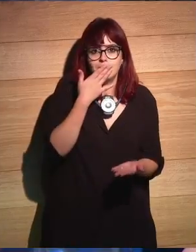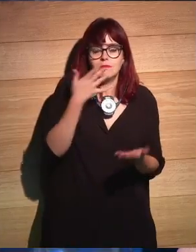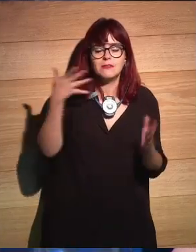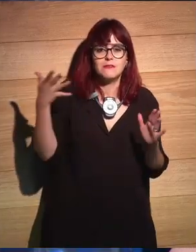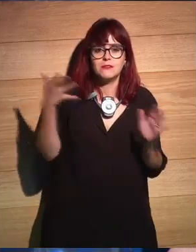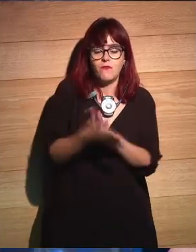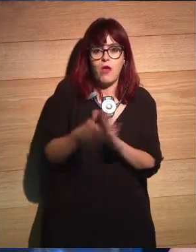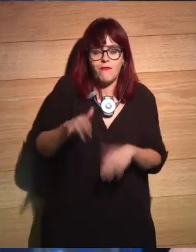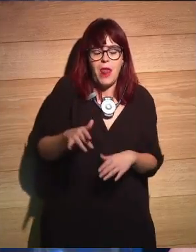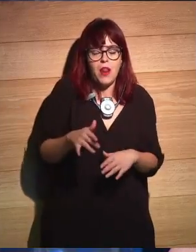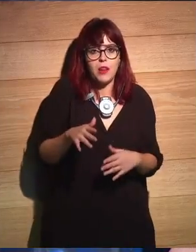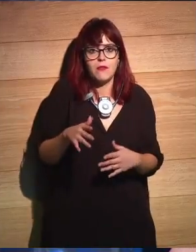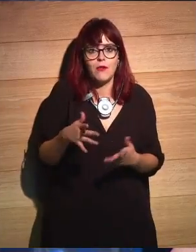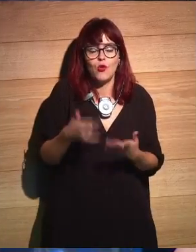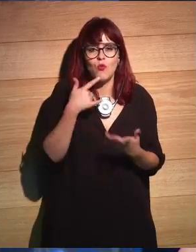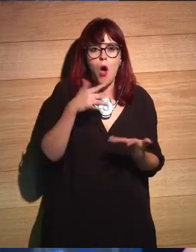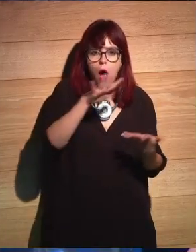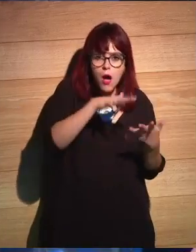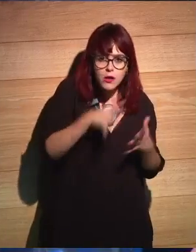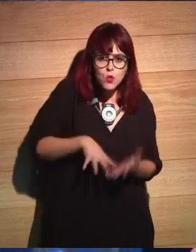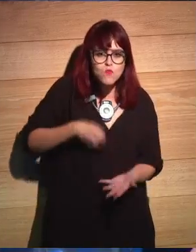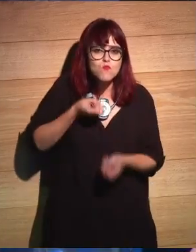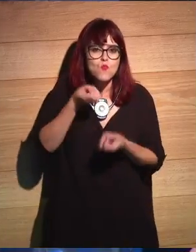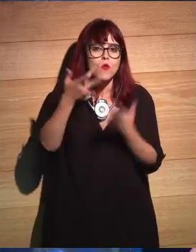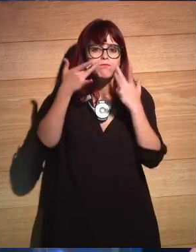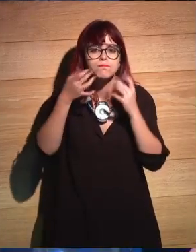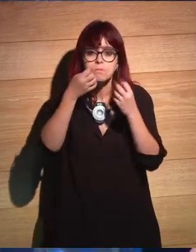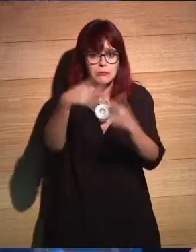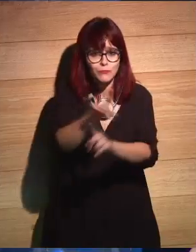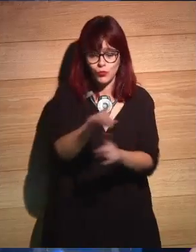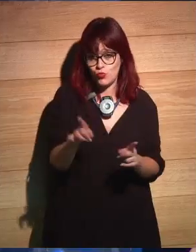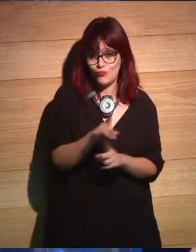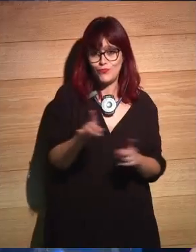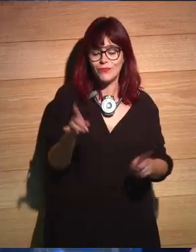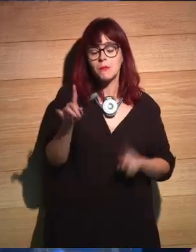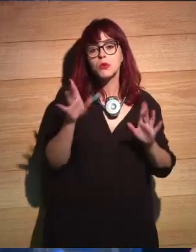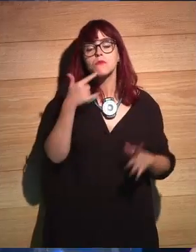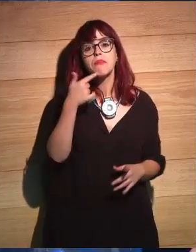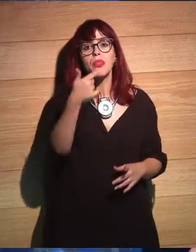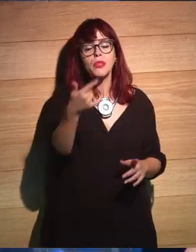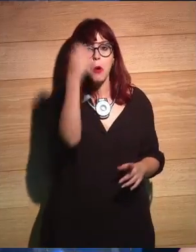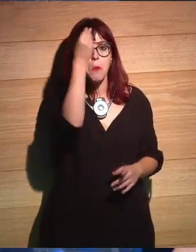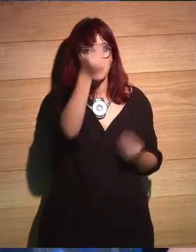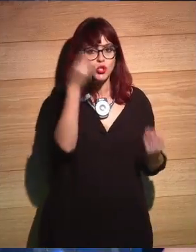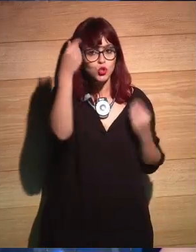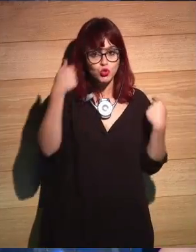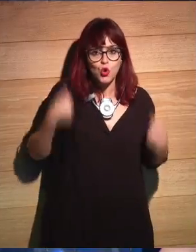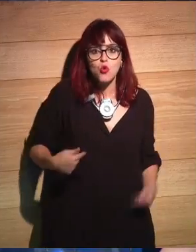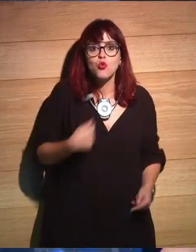be really not being committed to his or her duties. But